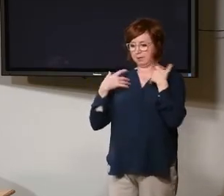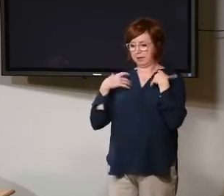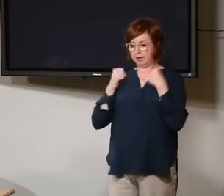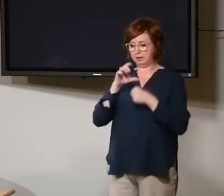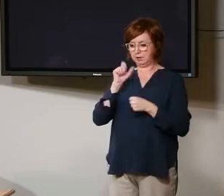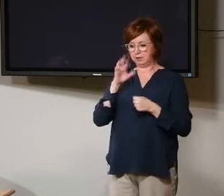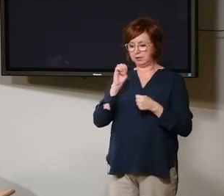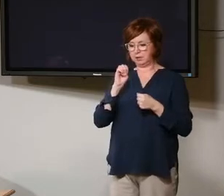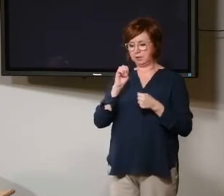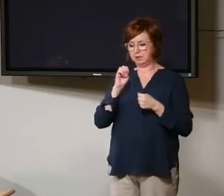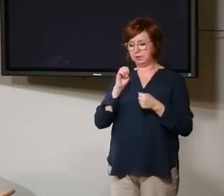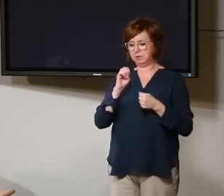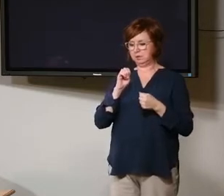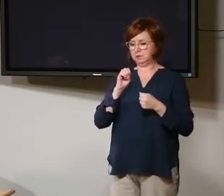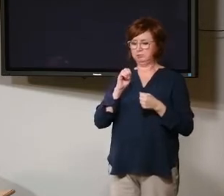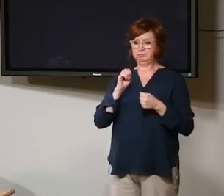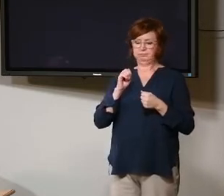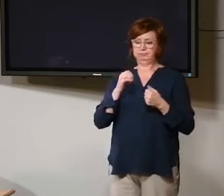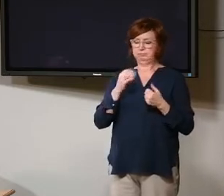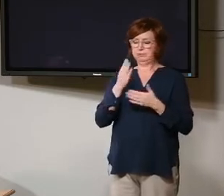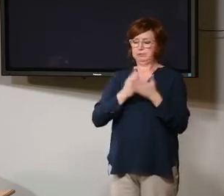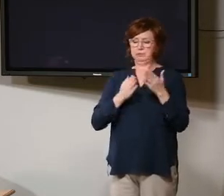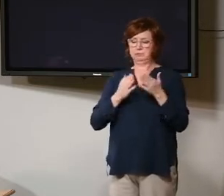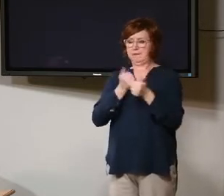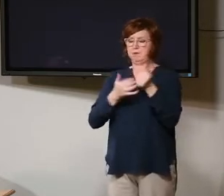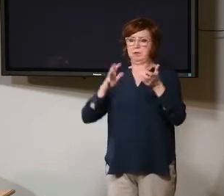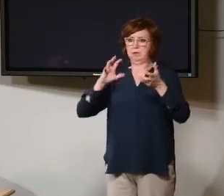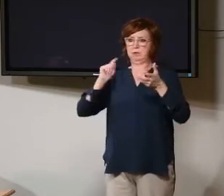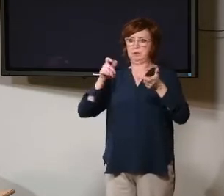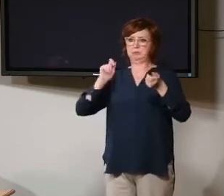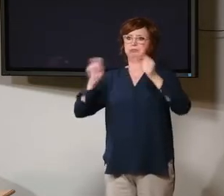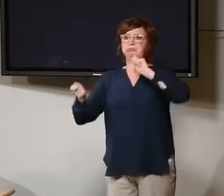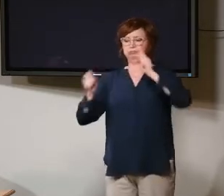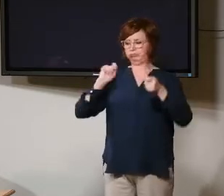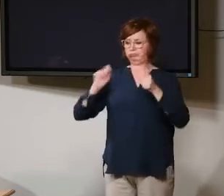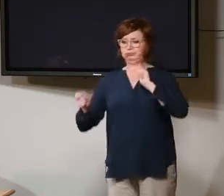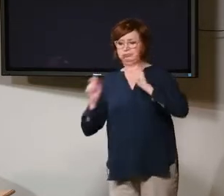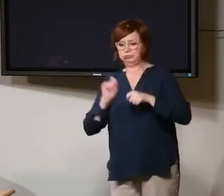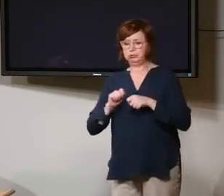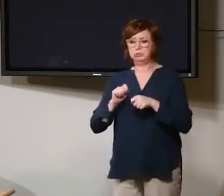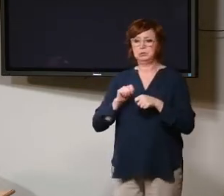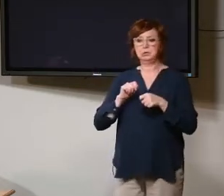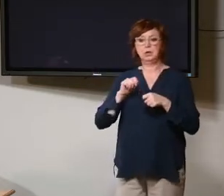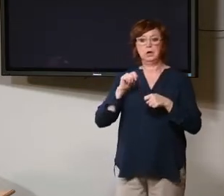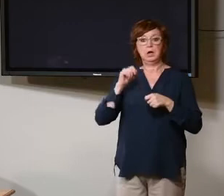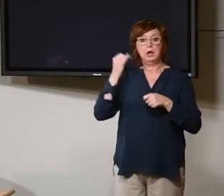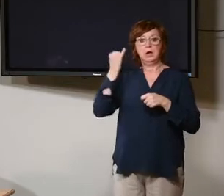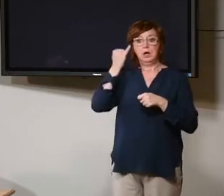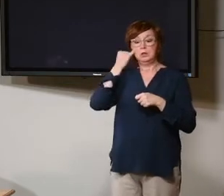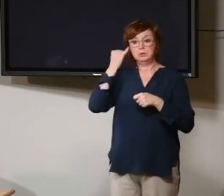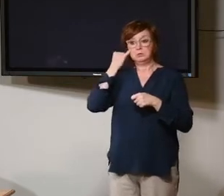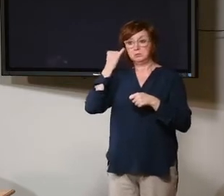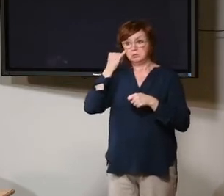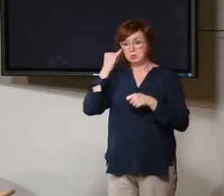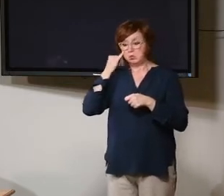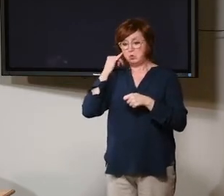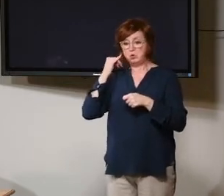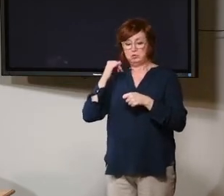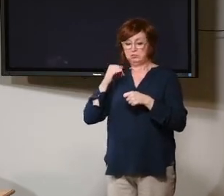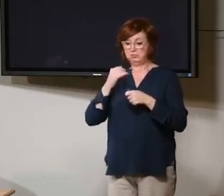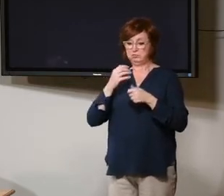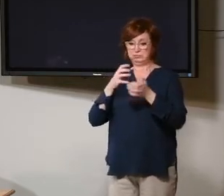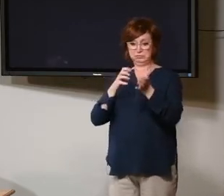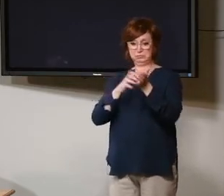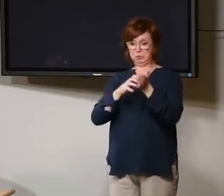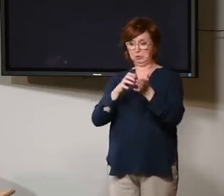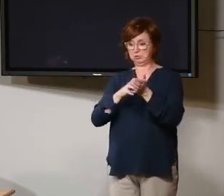the foreseeable time. So even in primary care clinics, there are opportunities where you can call and have a telephone consultation, where